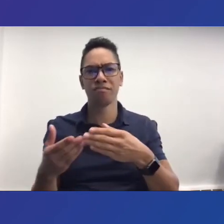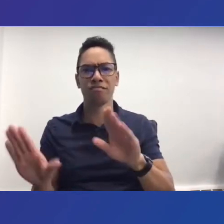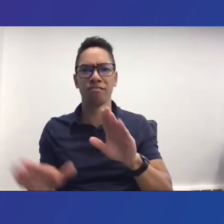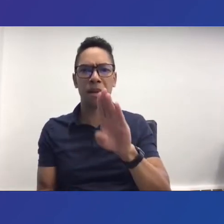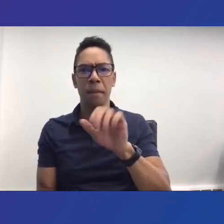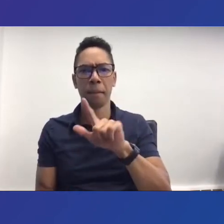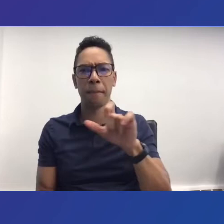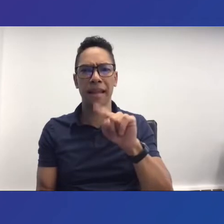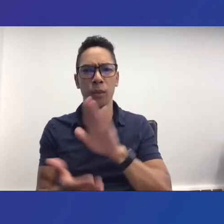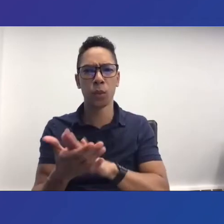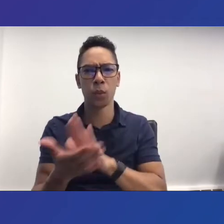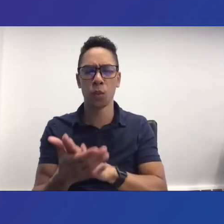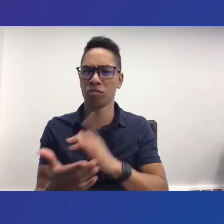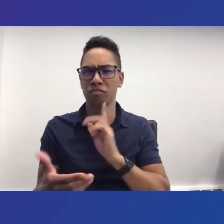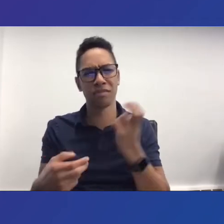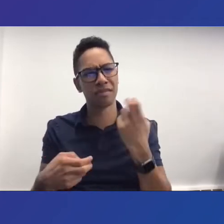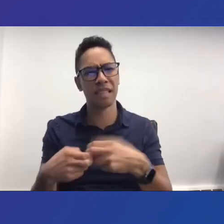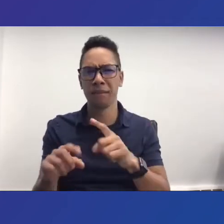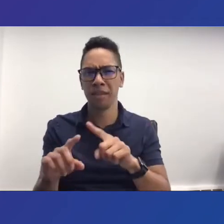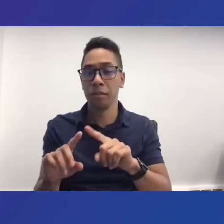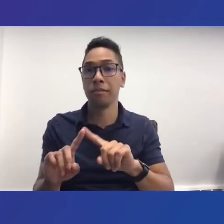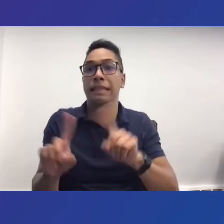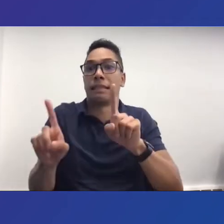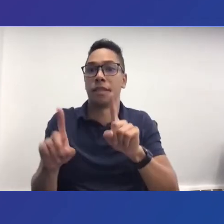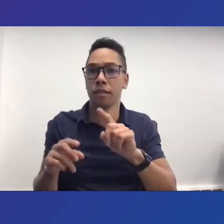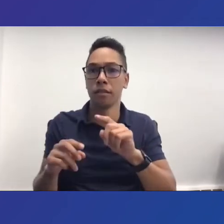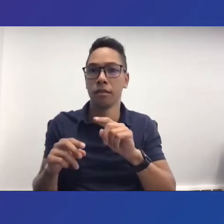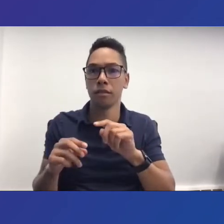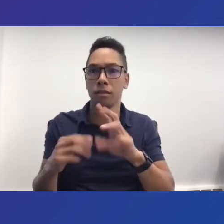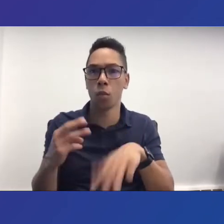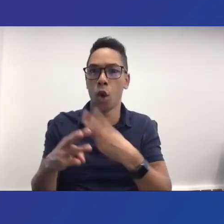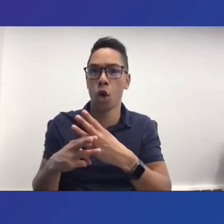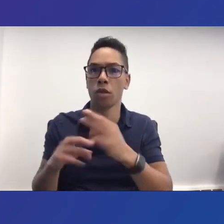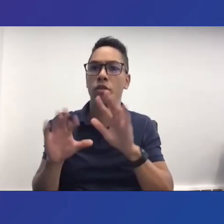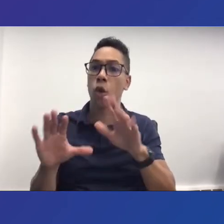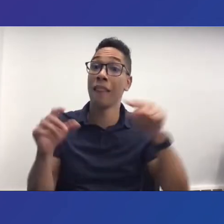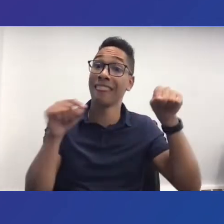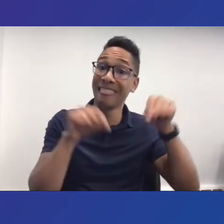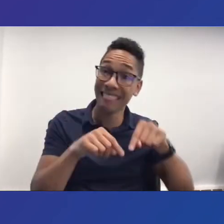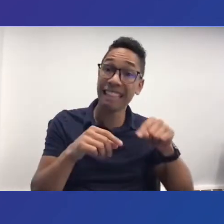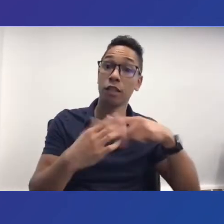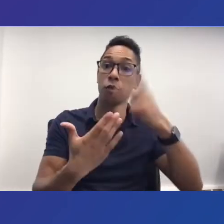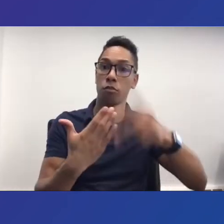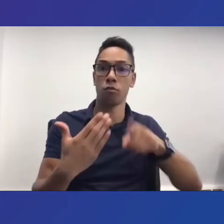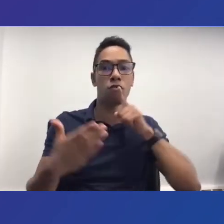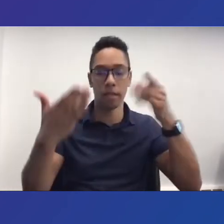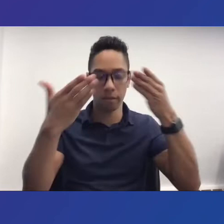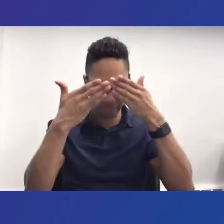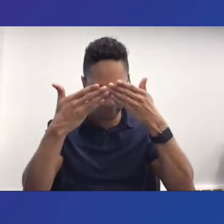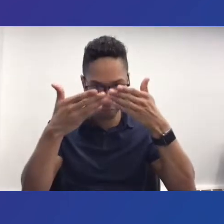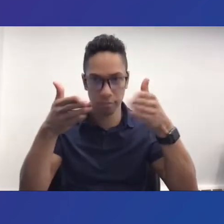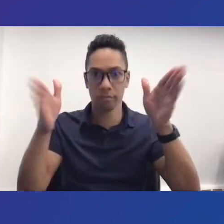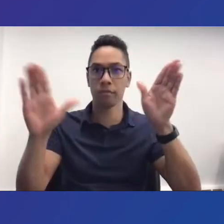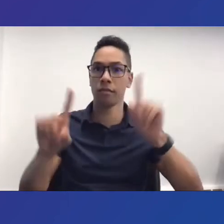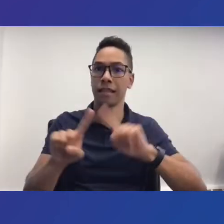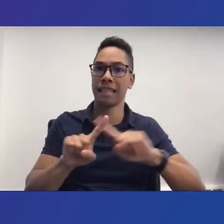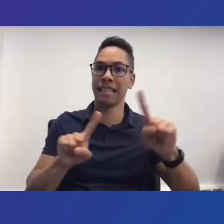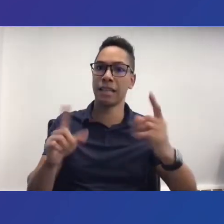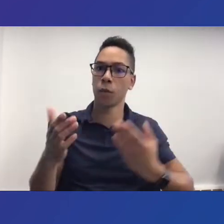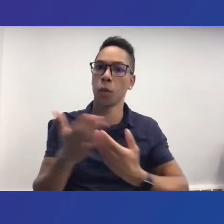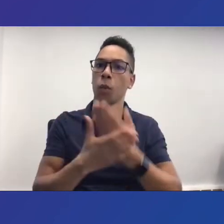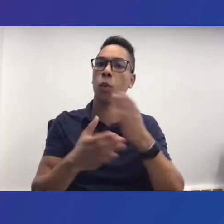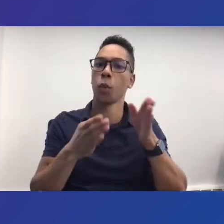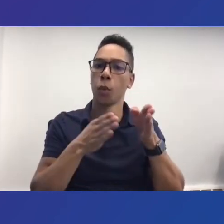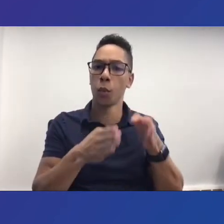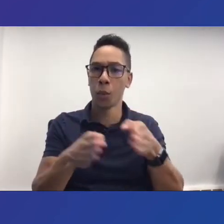was a very different world. And so doing this program really opened me up to ways to communicate,